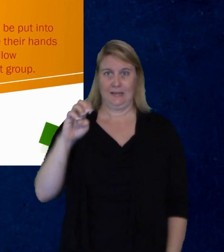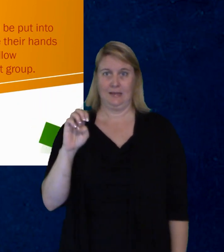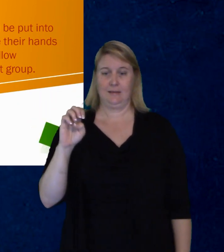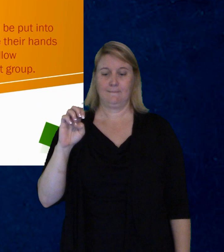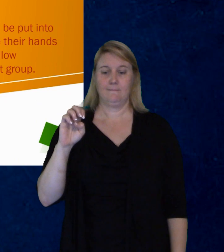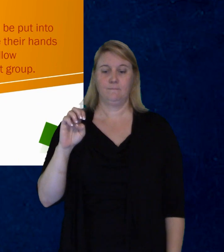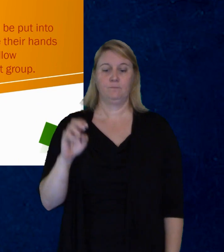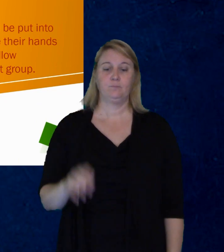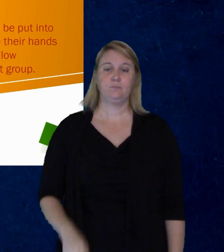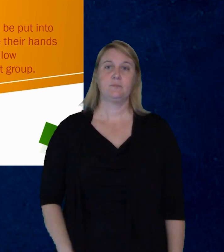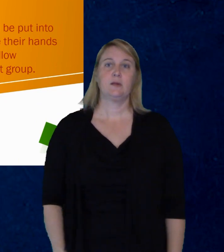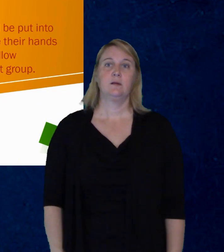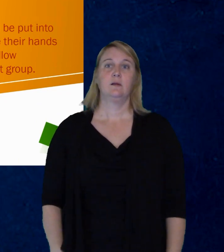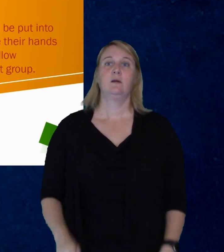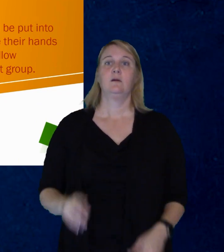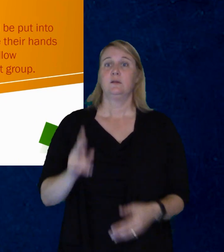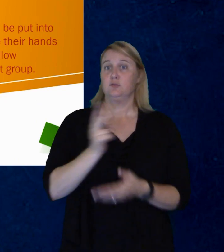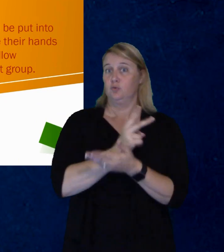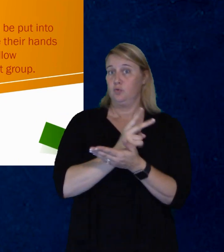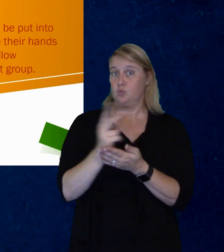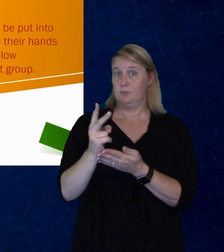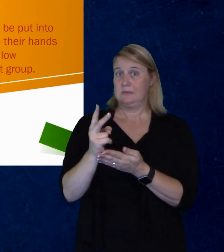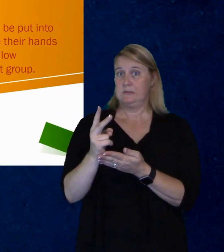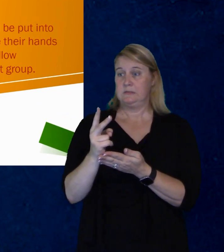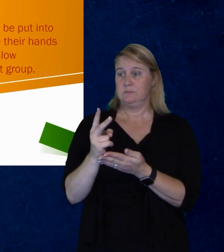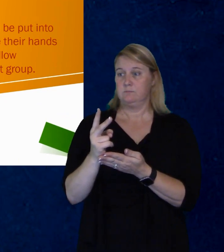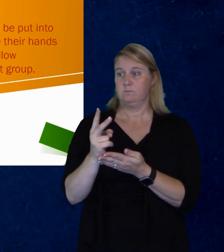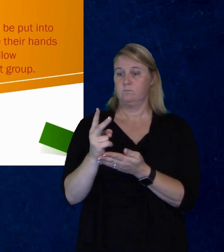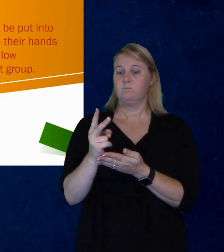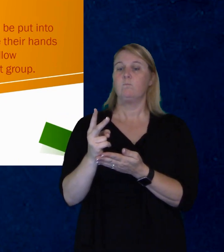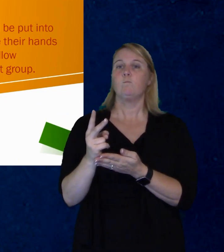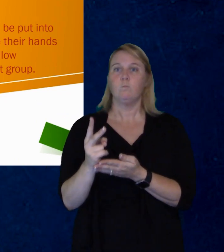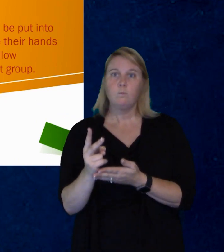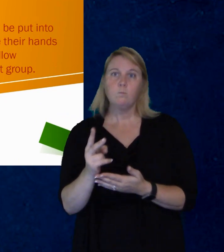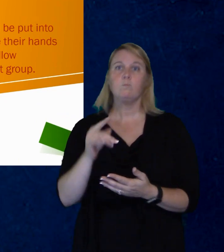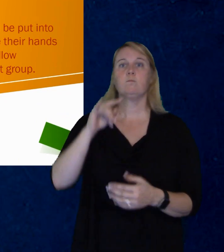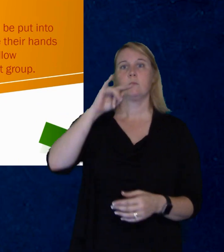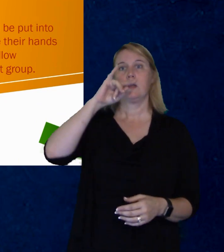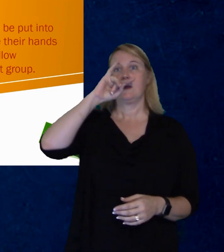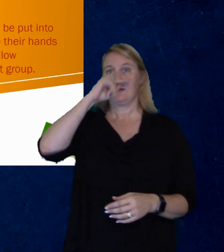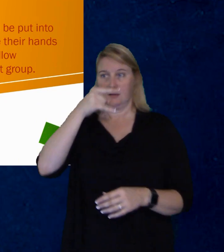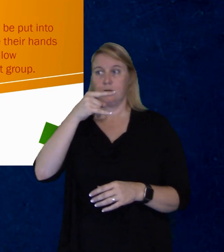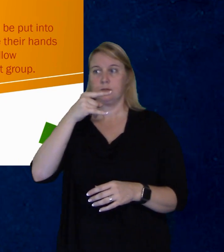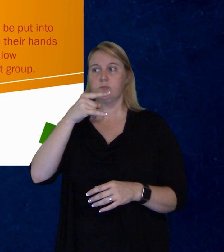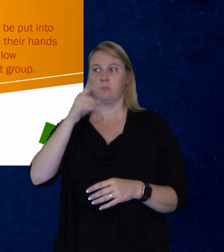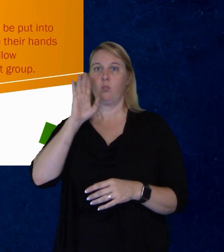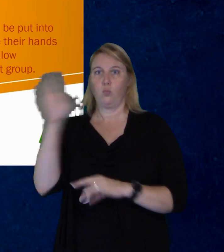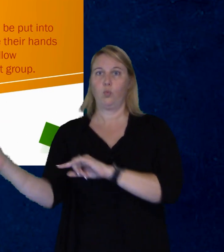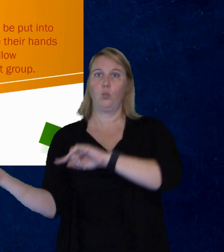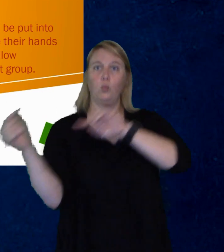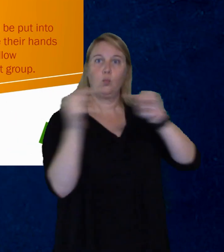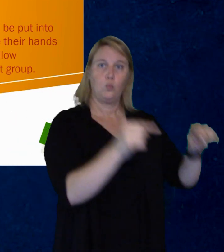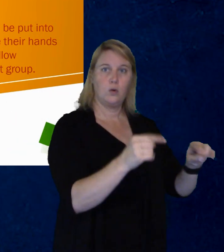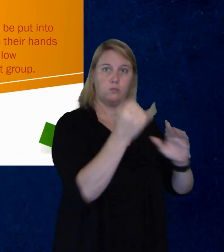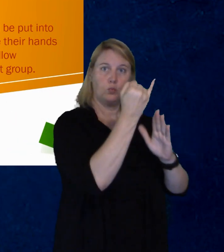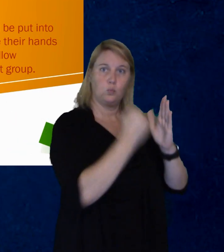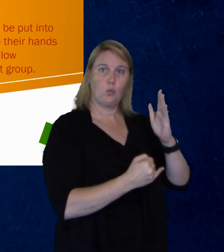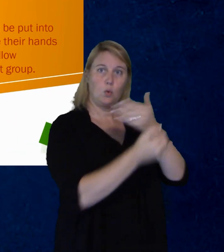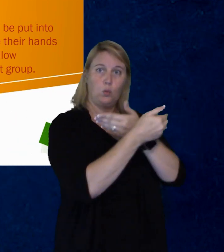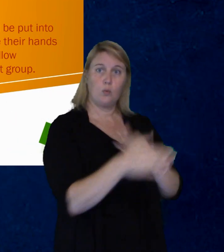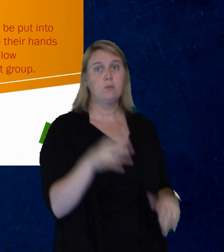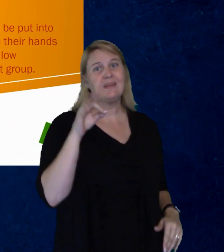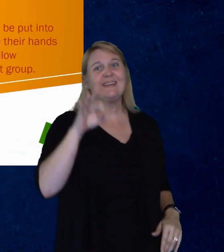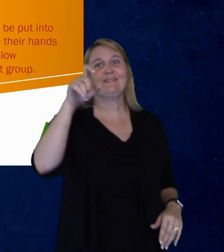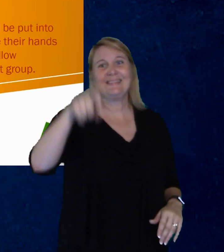We will, after the first 2 weeks, allow kids to go to the art or music room when need be. If